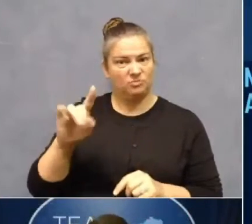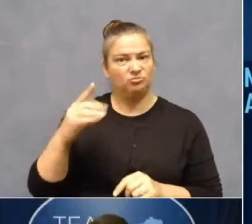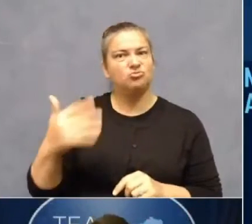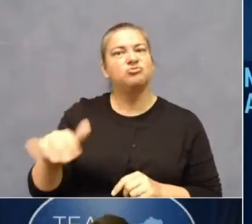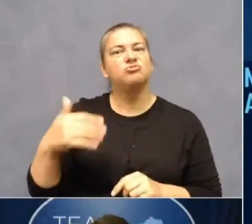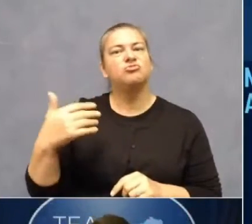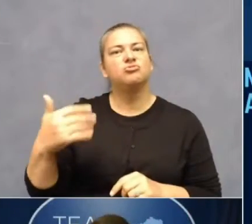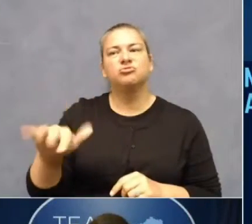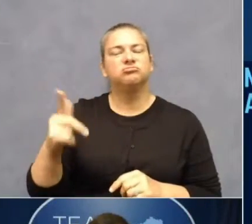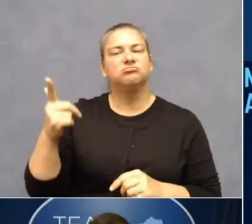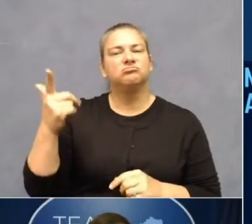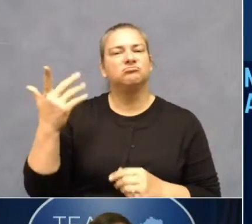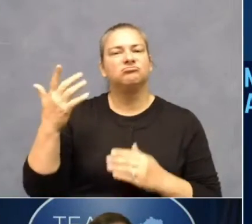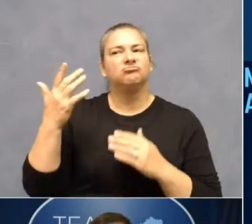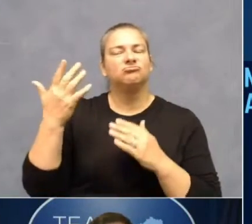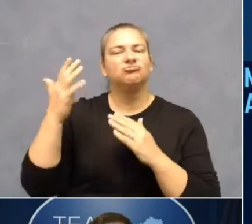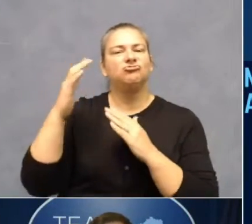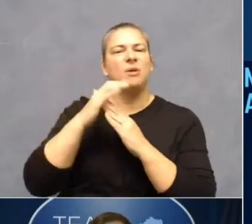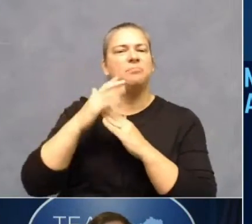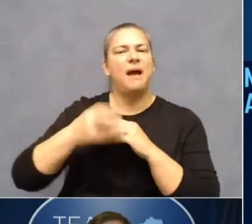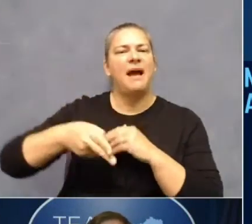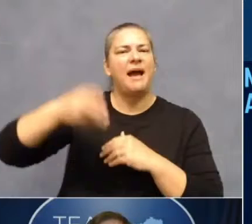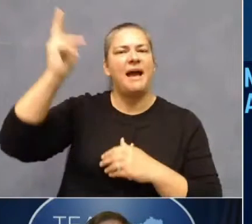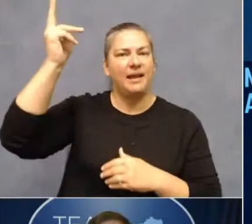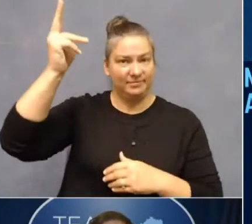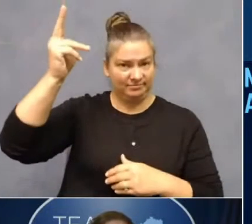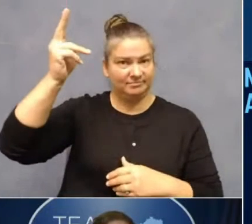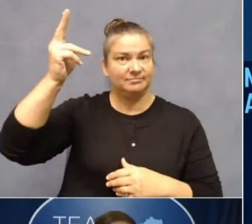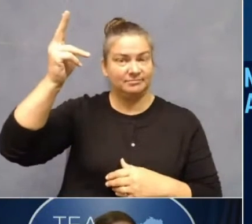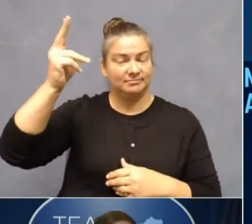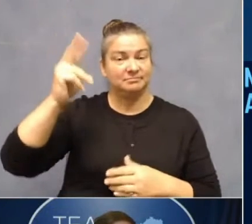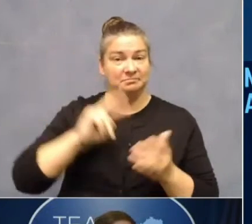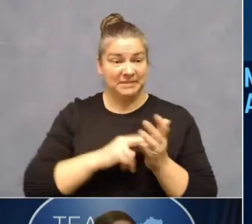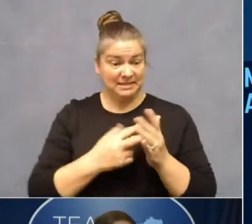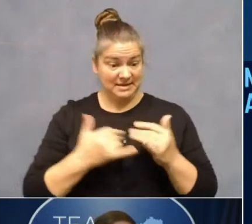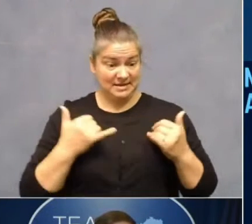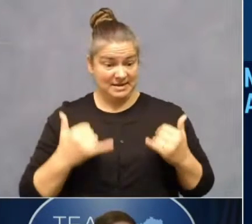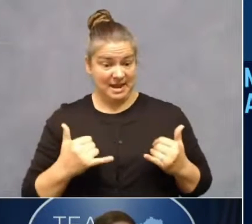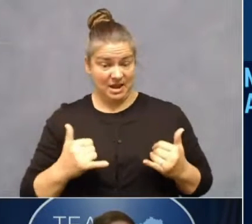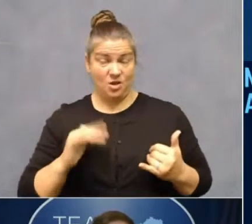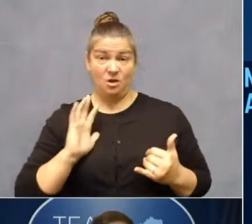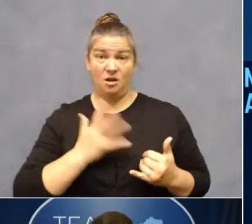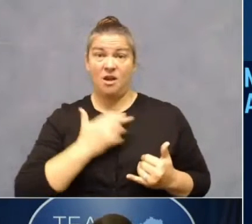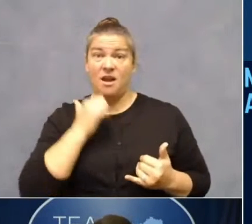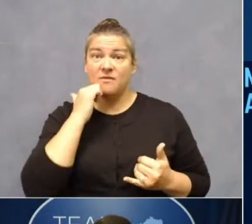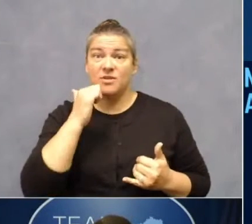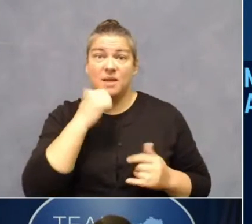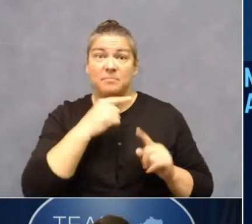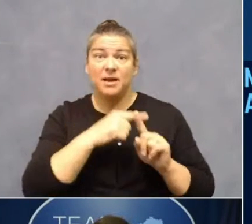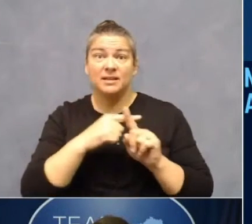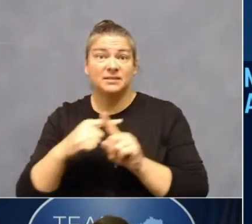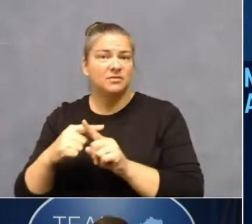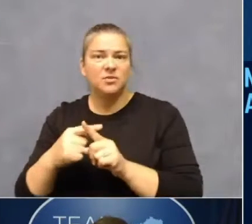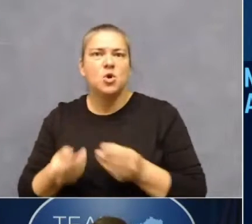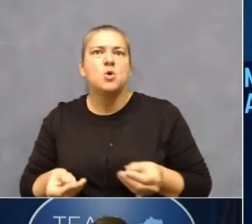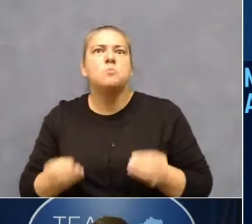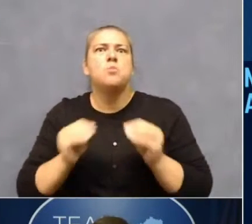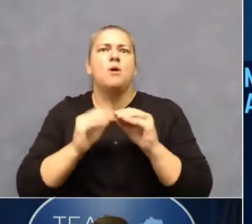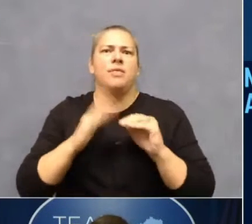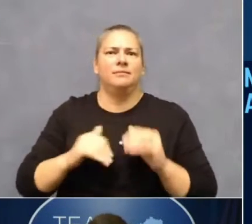high. That means our number of new cases per day right now is even greater than it was in the summer when we were seeing